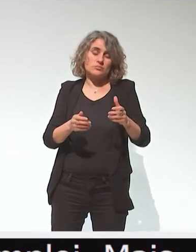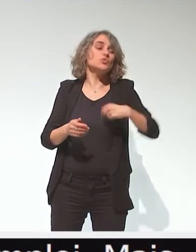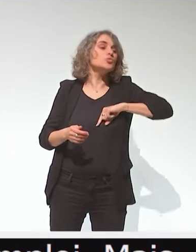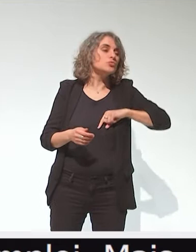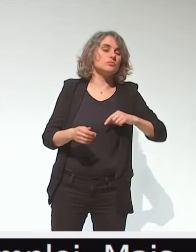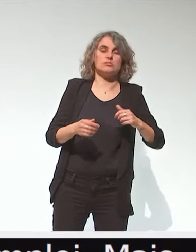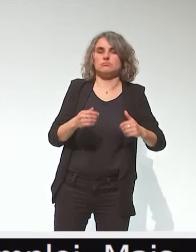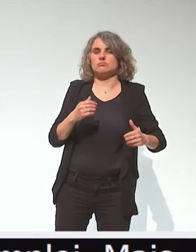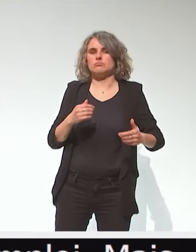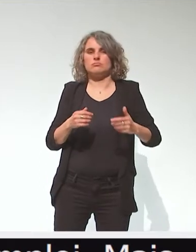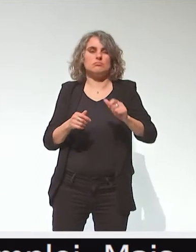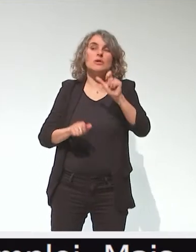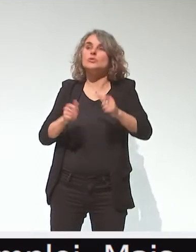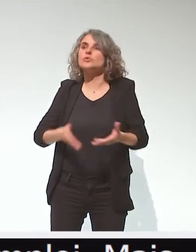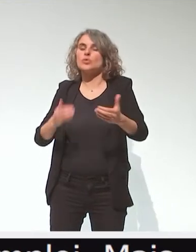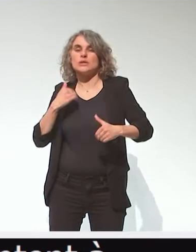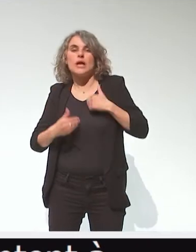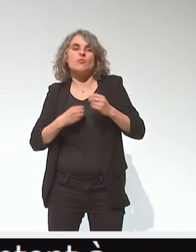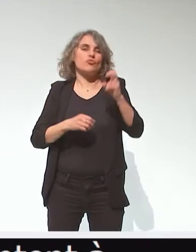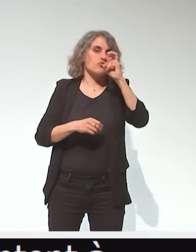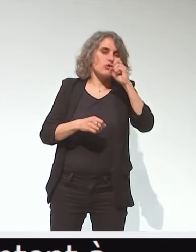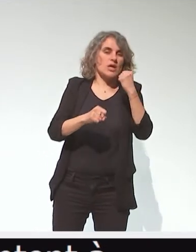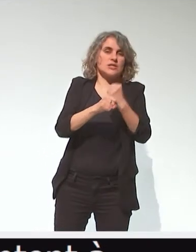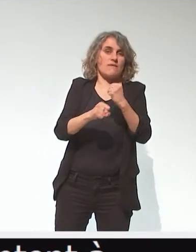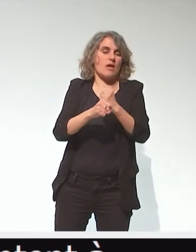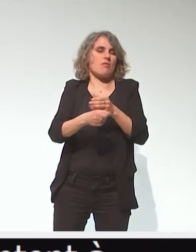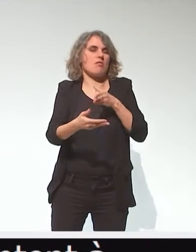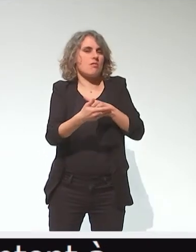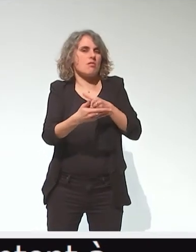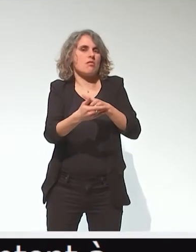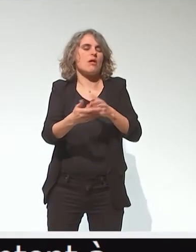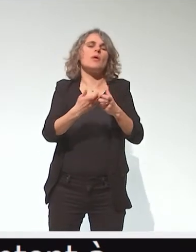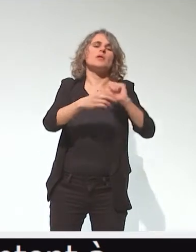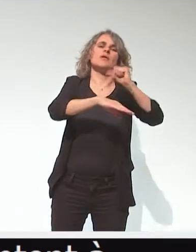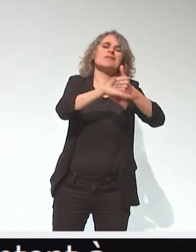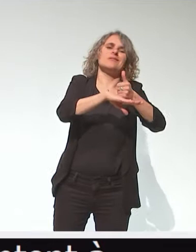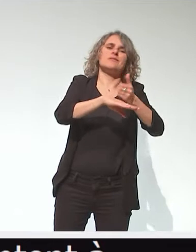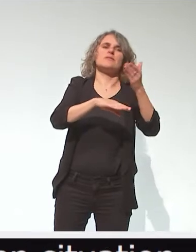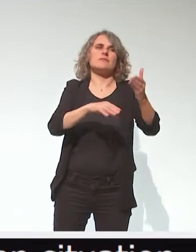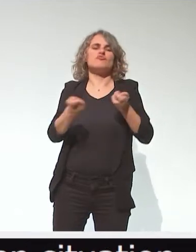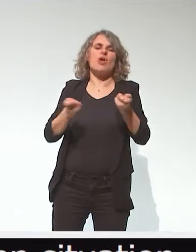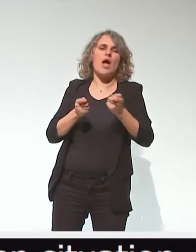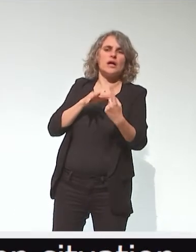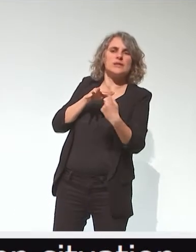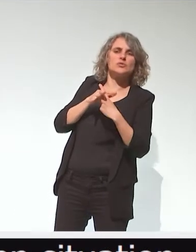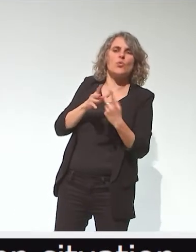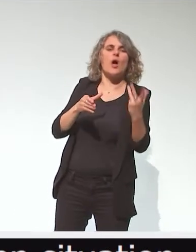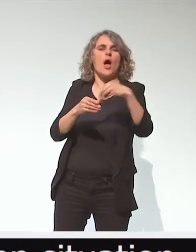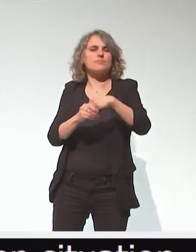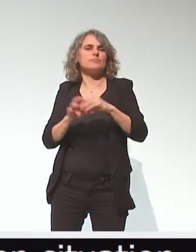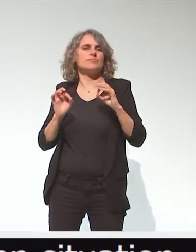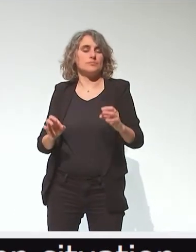many authorities in charge for the integration. And this is all in all a complex systems, I'd like to say.